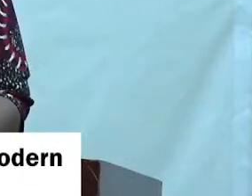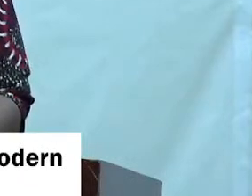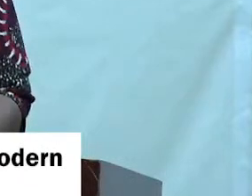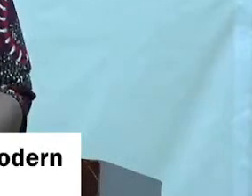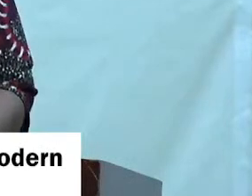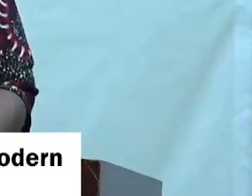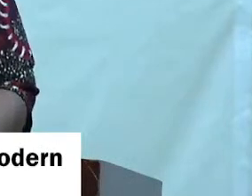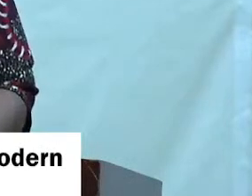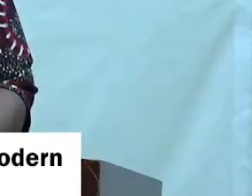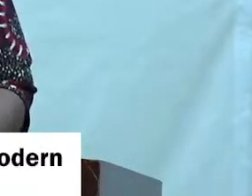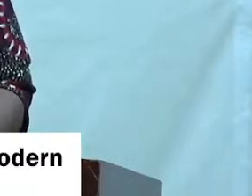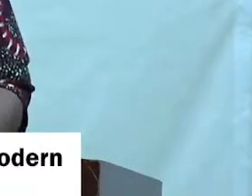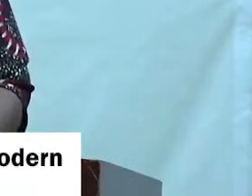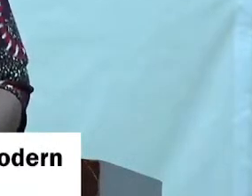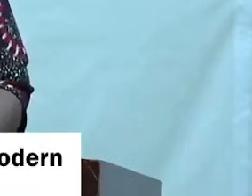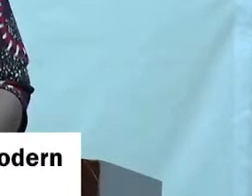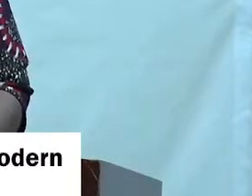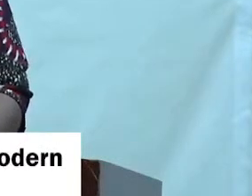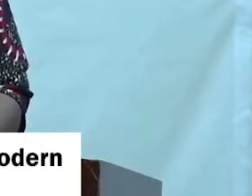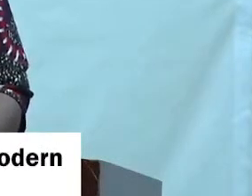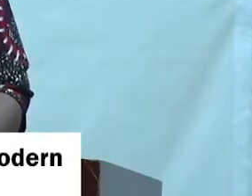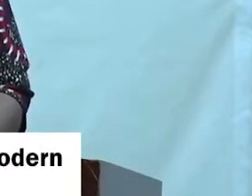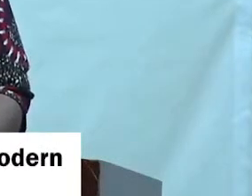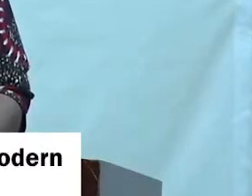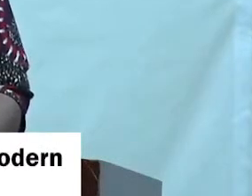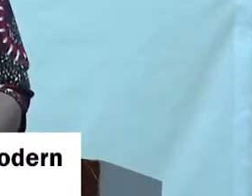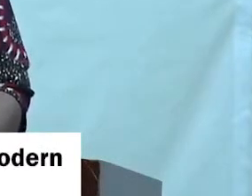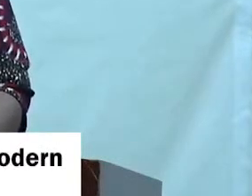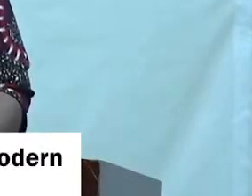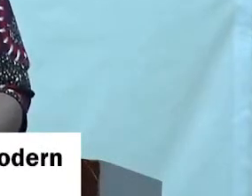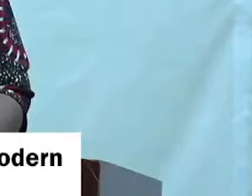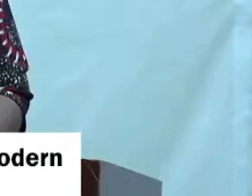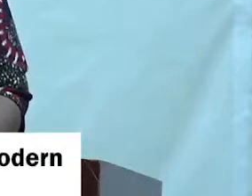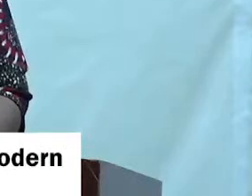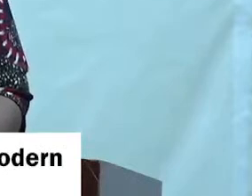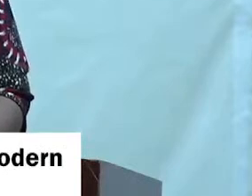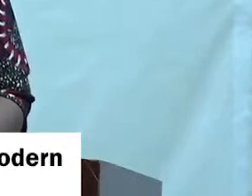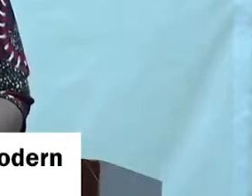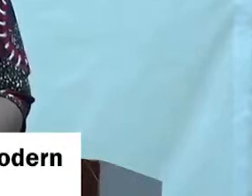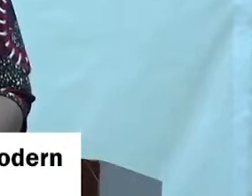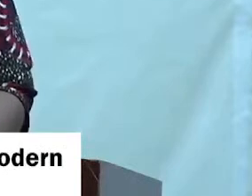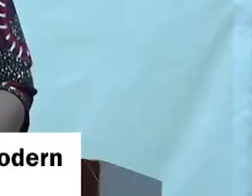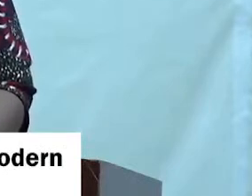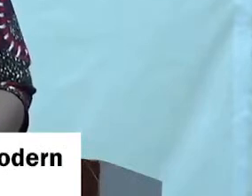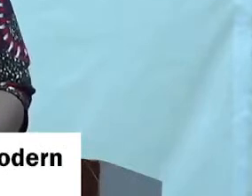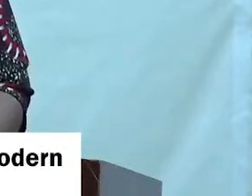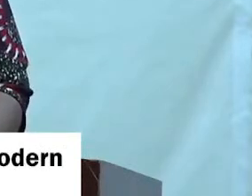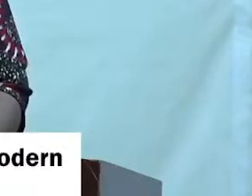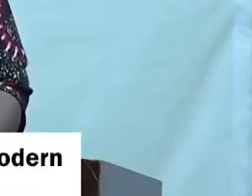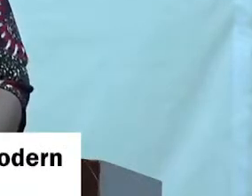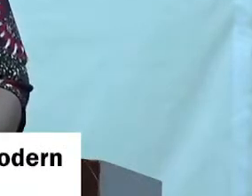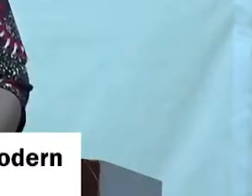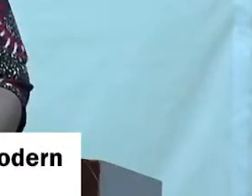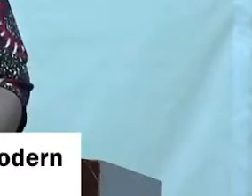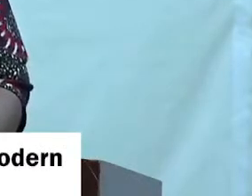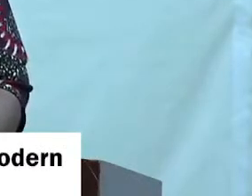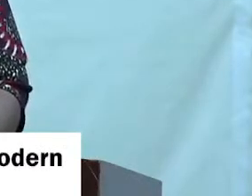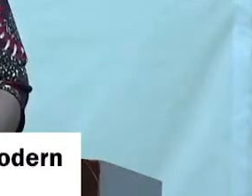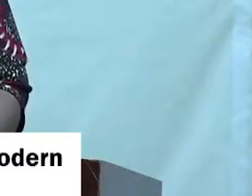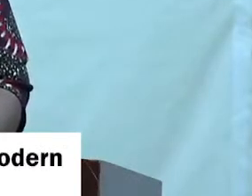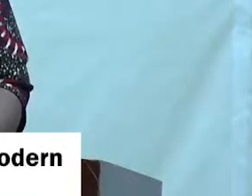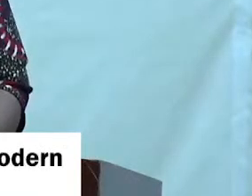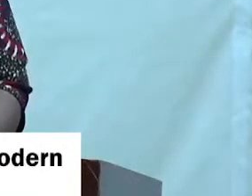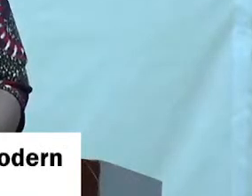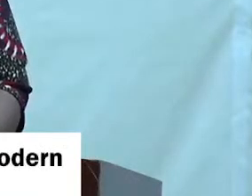reflections. So we had our 16th, 17th, and our very own, my brother, Bernard Avle, speaking on